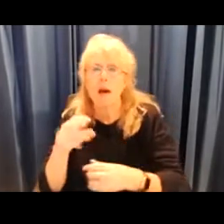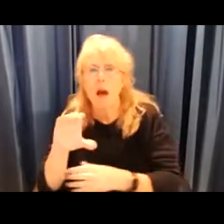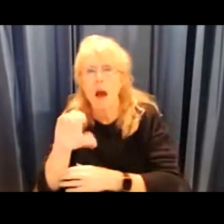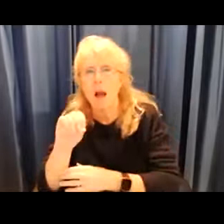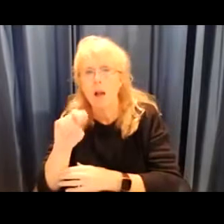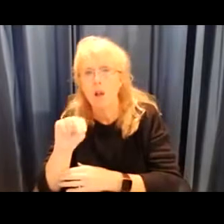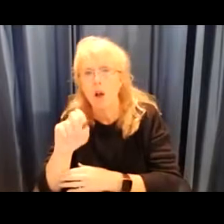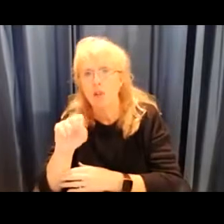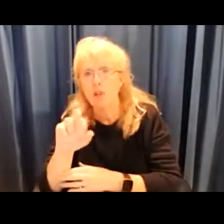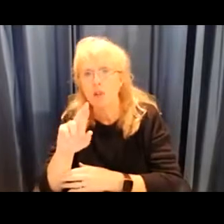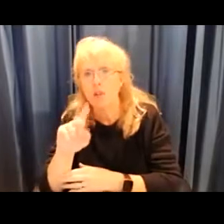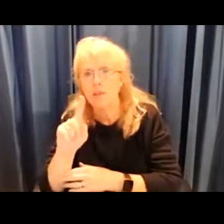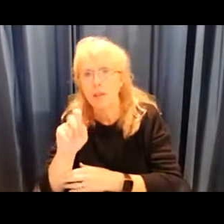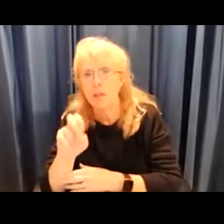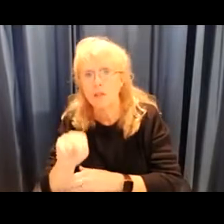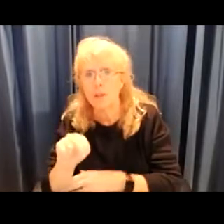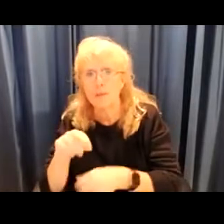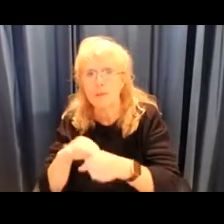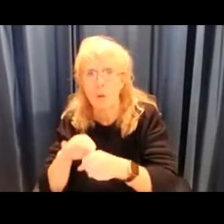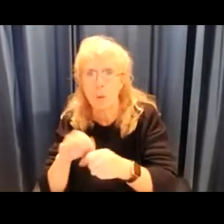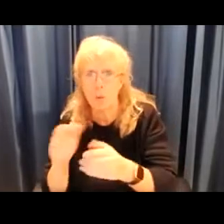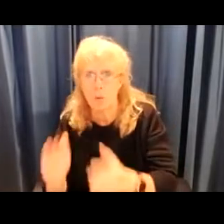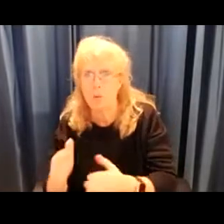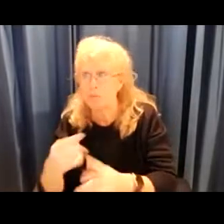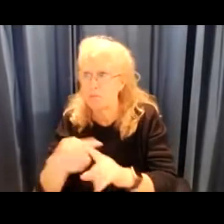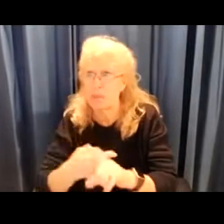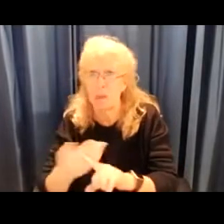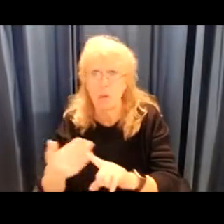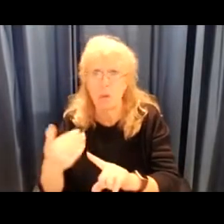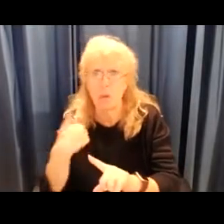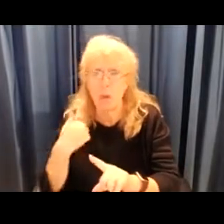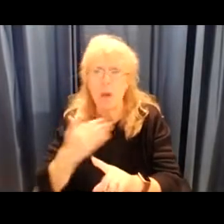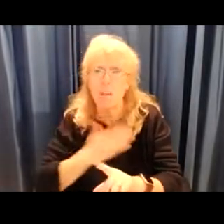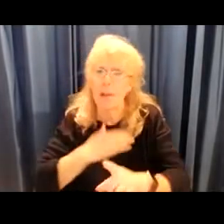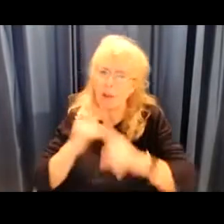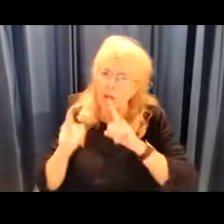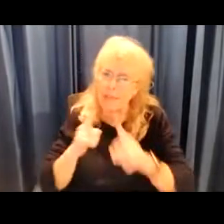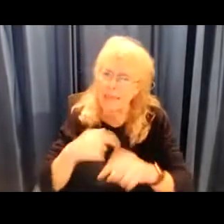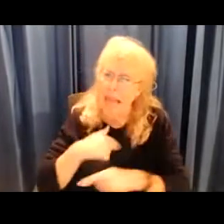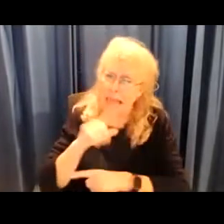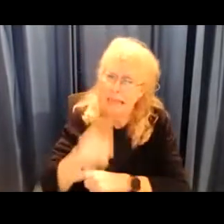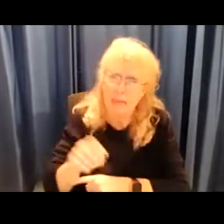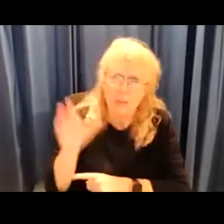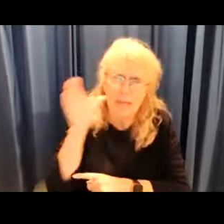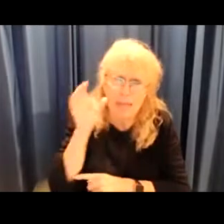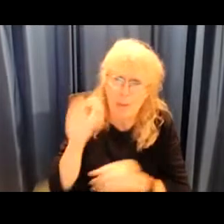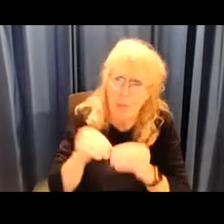my communication to them was, I need to hear from them more because